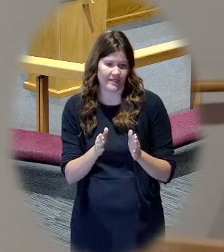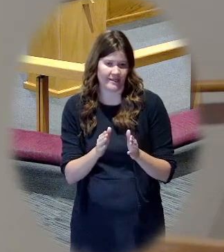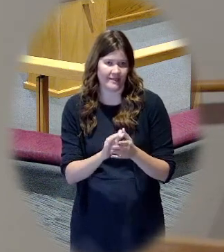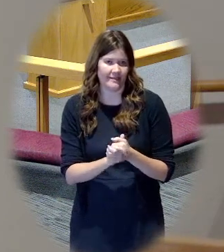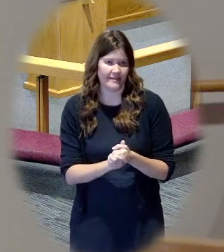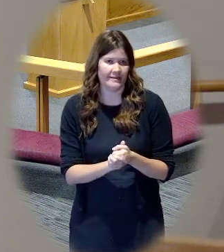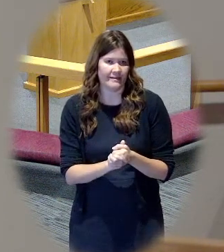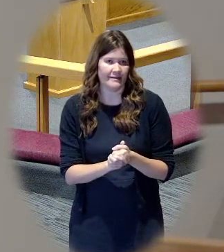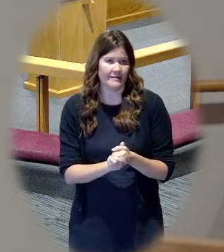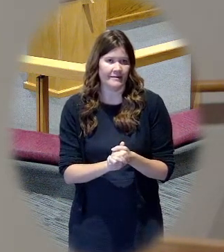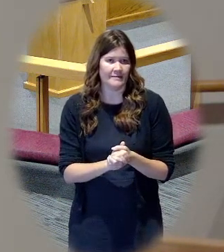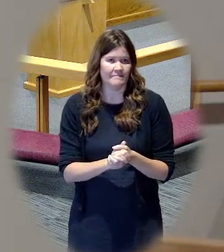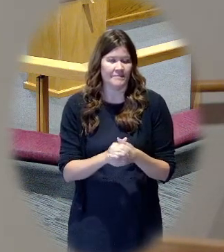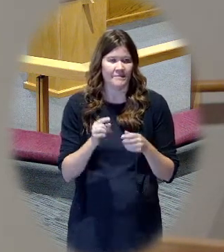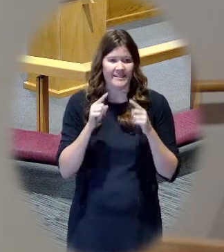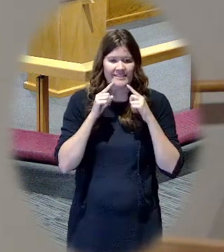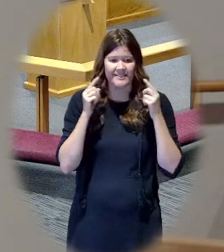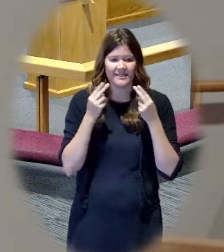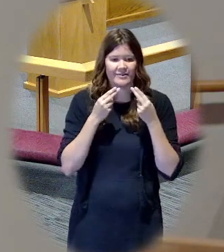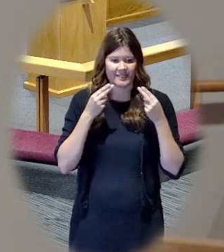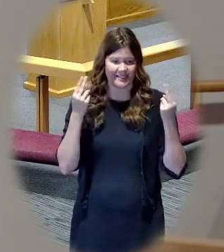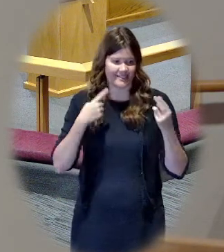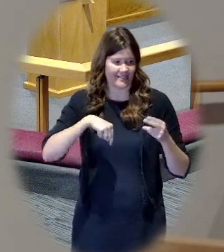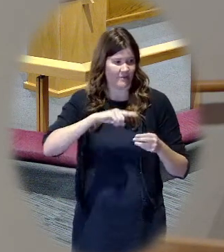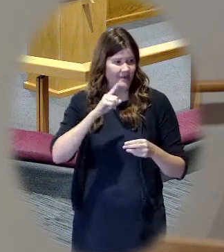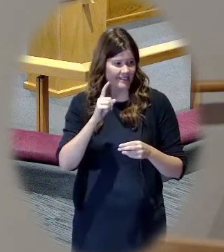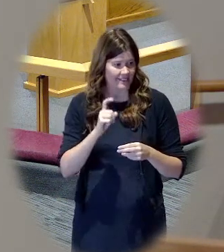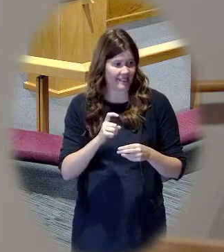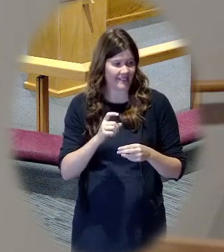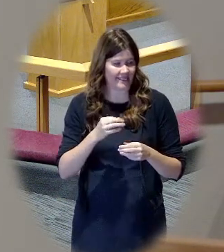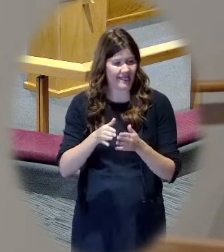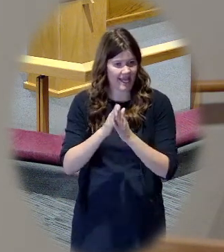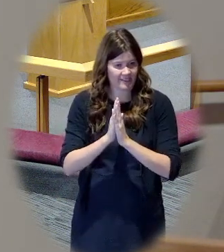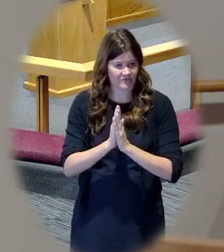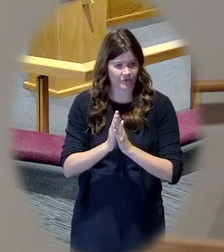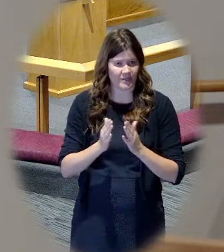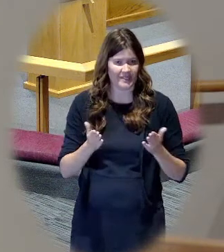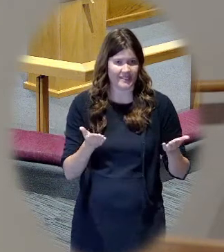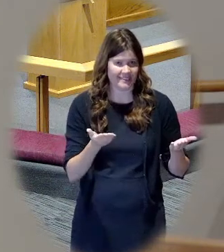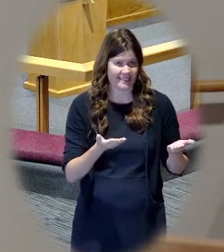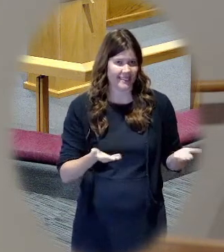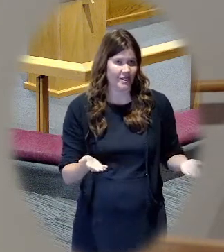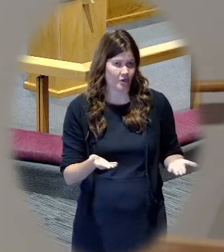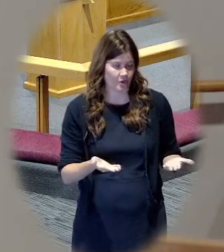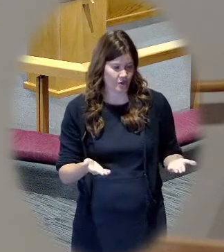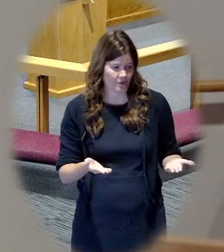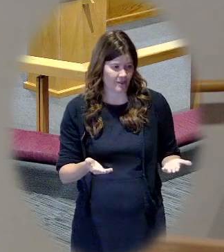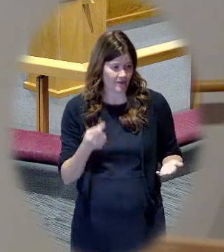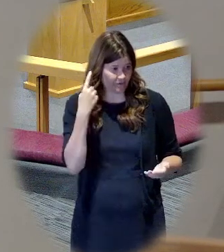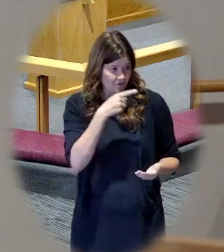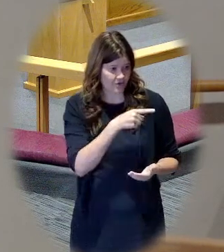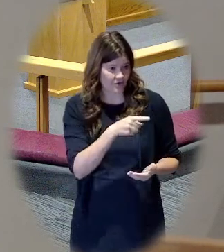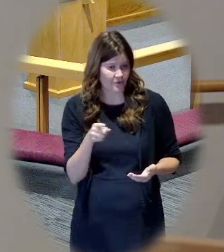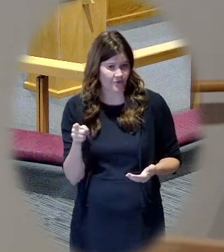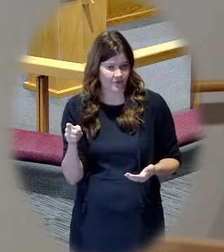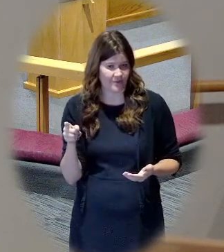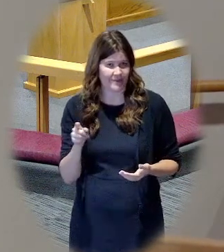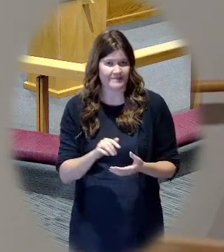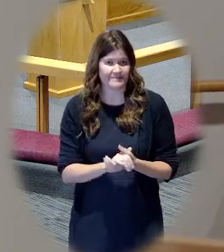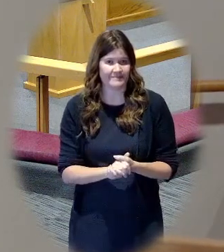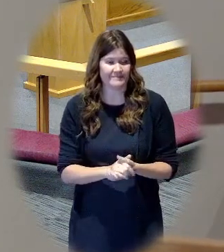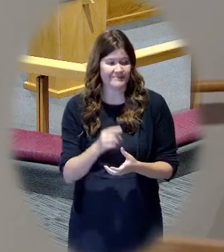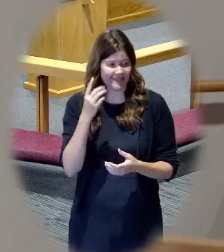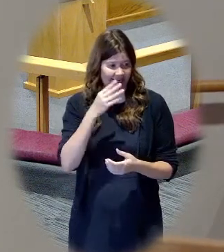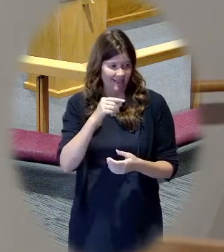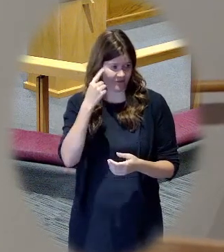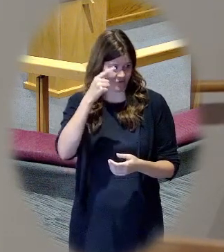The justification, righteousness that we need and are asking for is here. For you. For